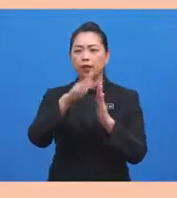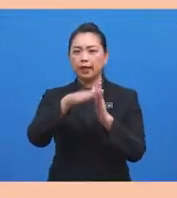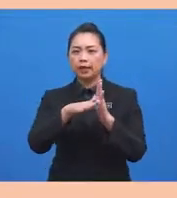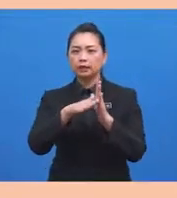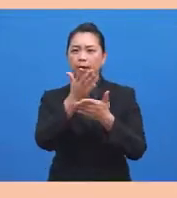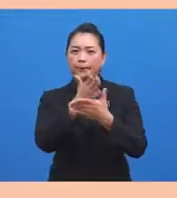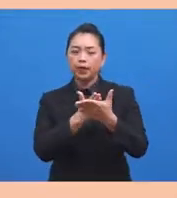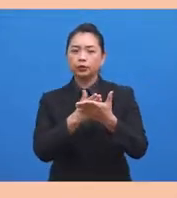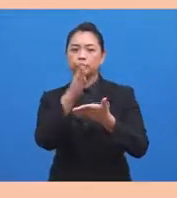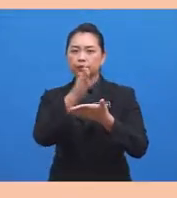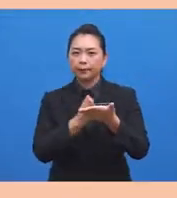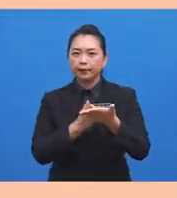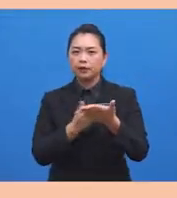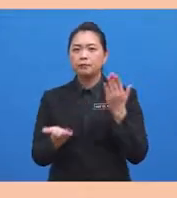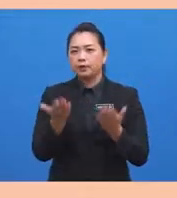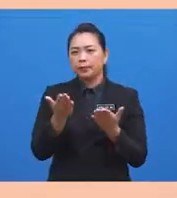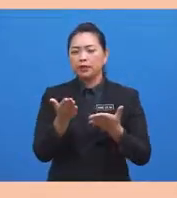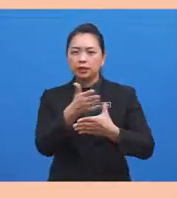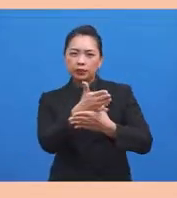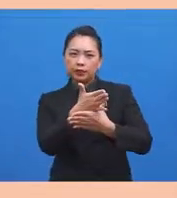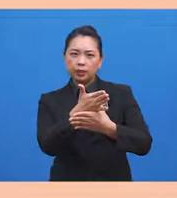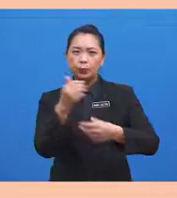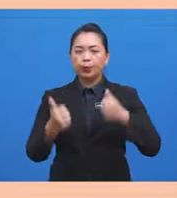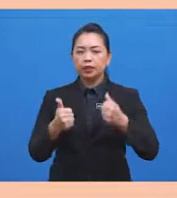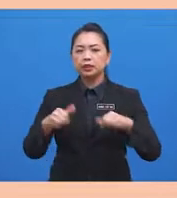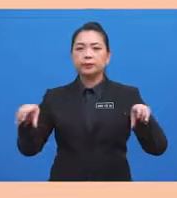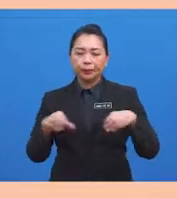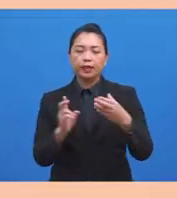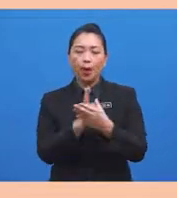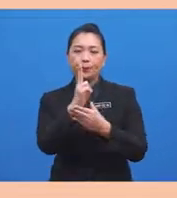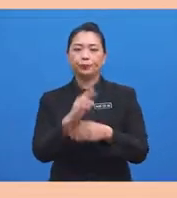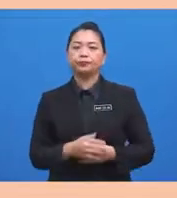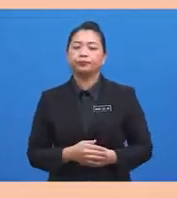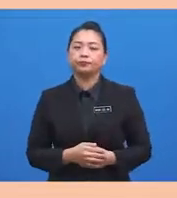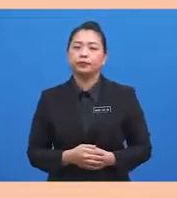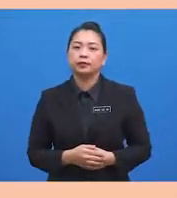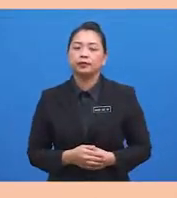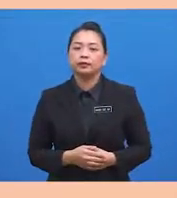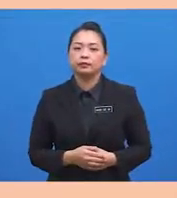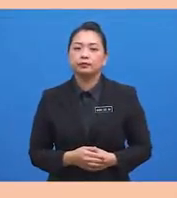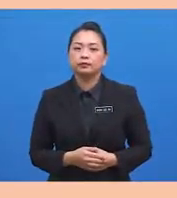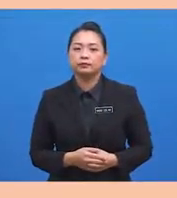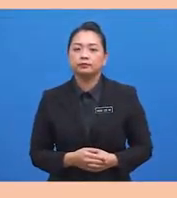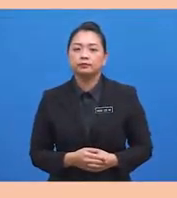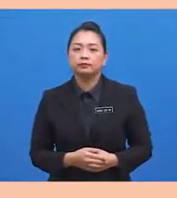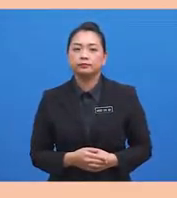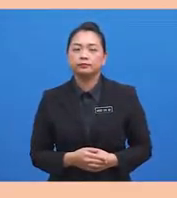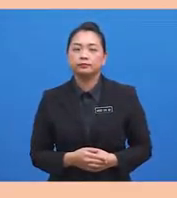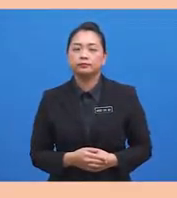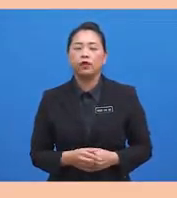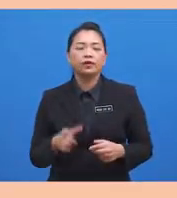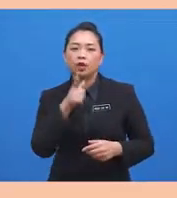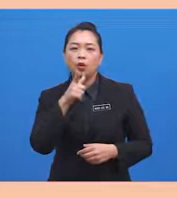something is or may be divided from which is made up. Now, this is a mouthful and a very